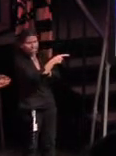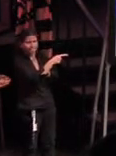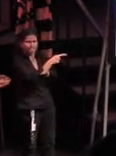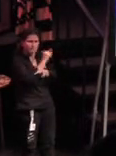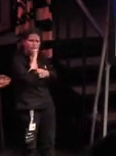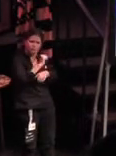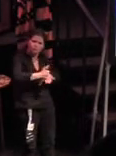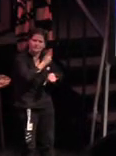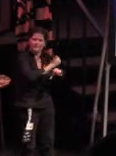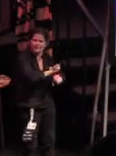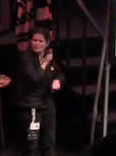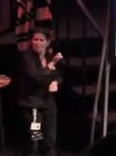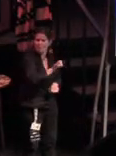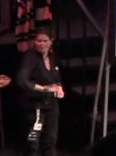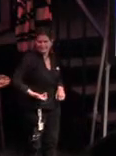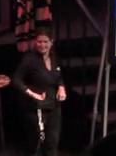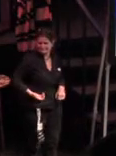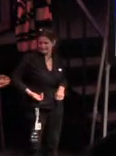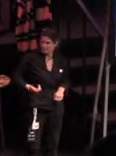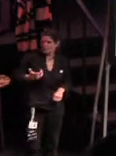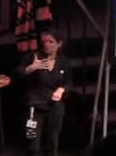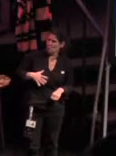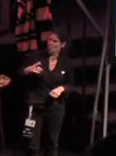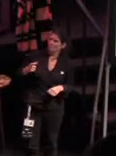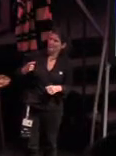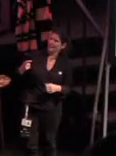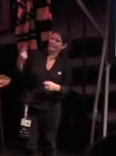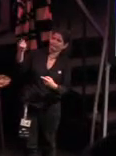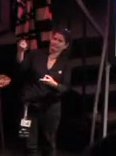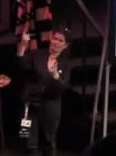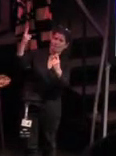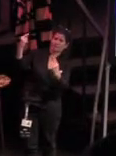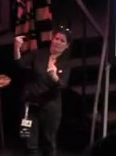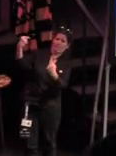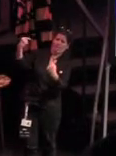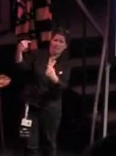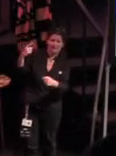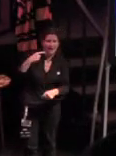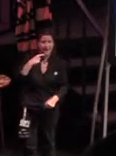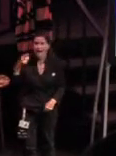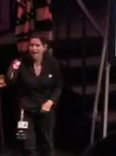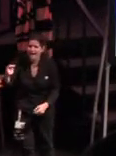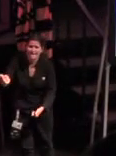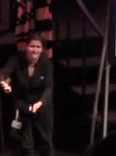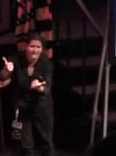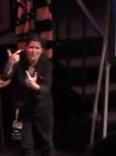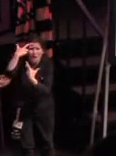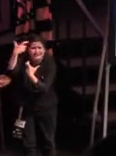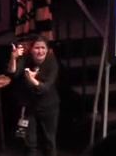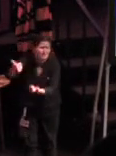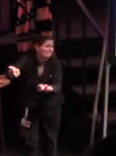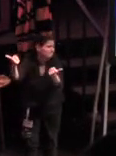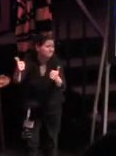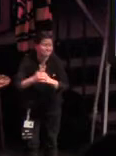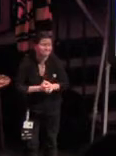do something. It sounds like you don't want to work for someone. It sounds like you just want to do your own thing. And I was like, yeah, you totally get me. And she was like, okay,